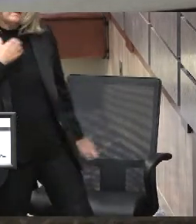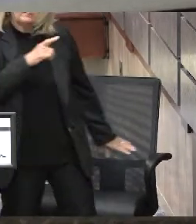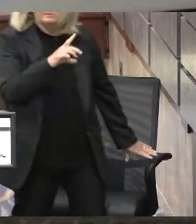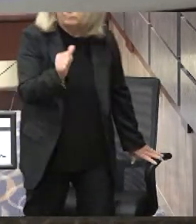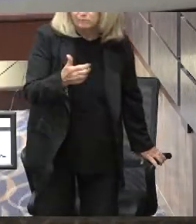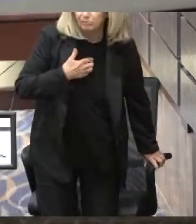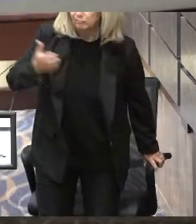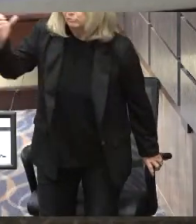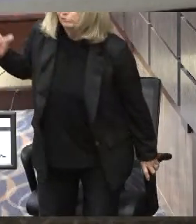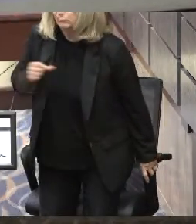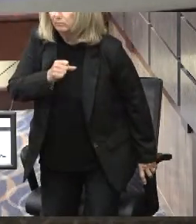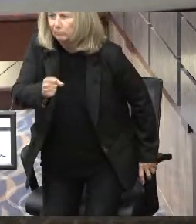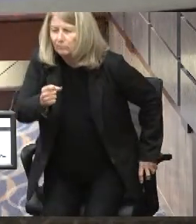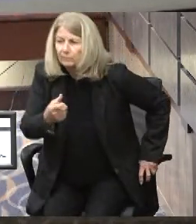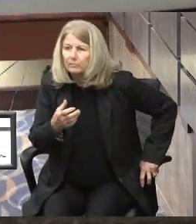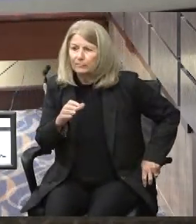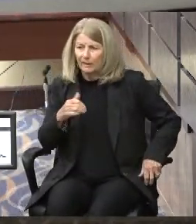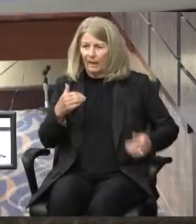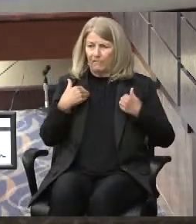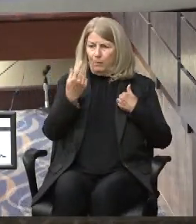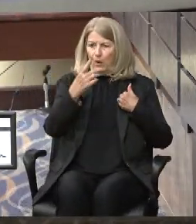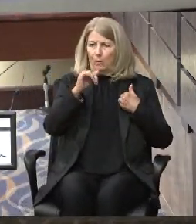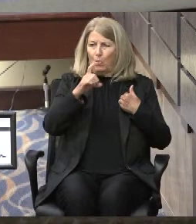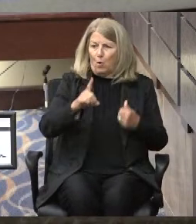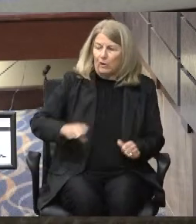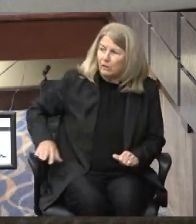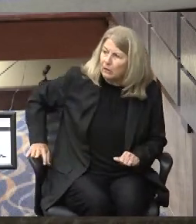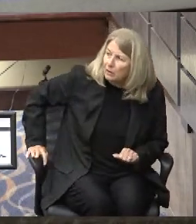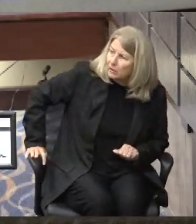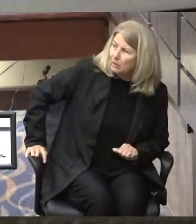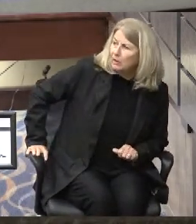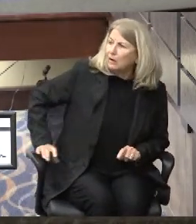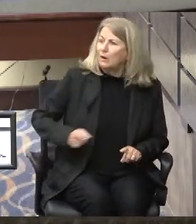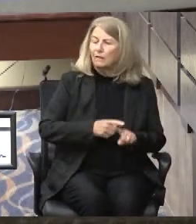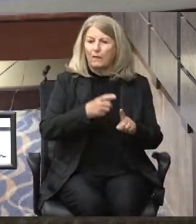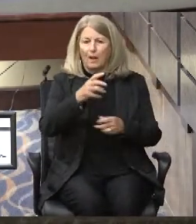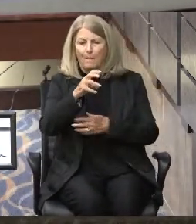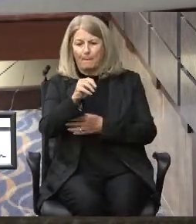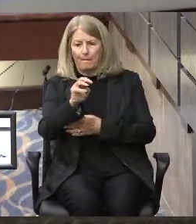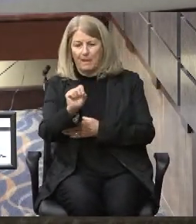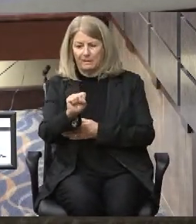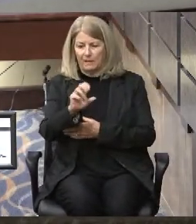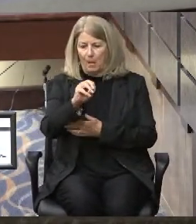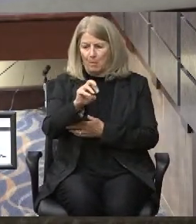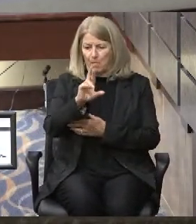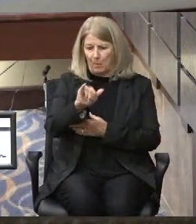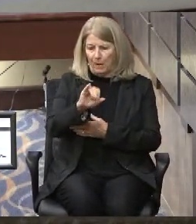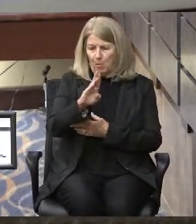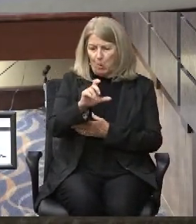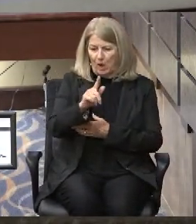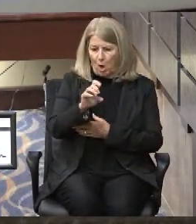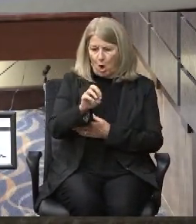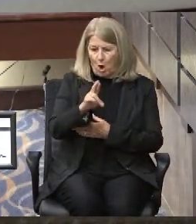to you. I have one card, and that is from Miss Mary Brinkerhoff.